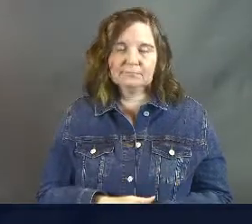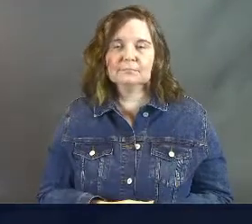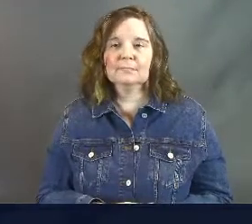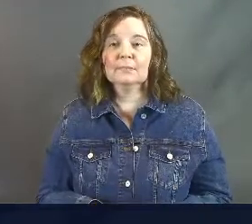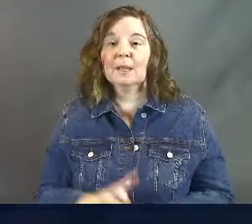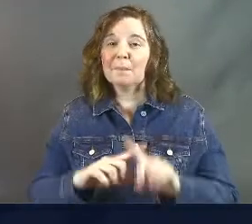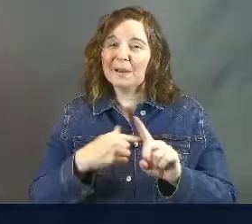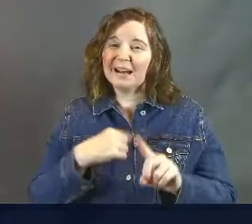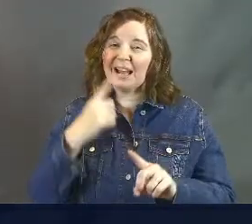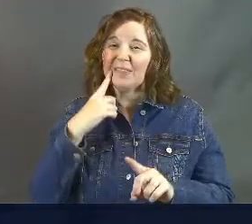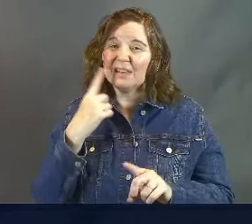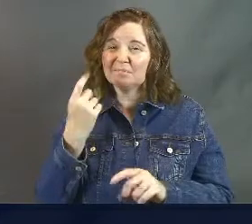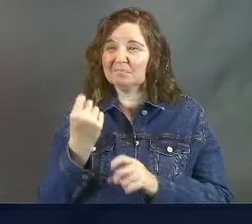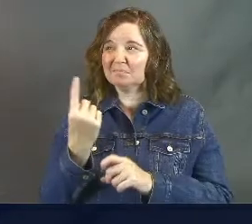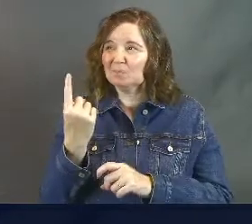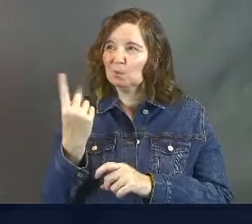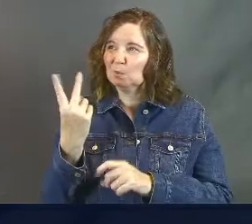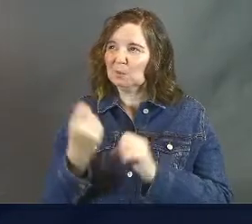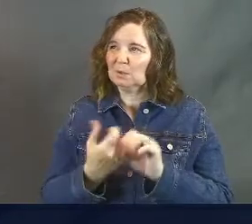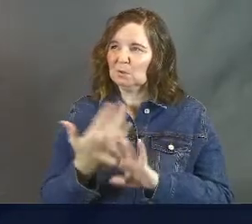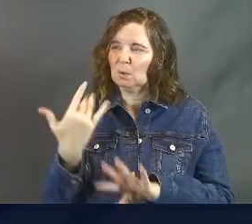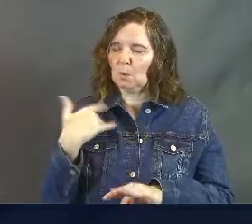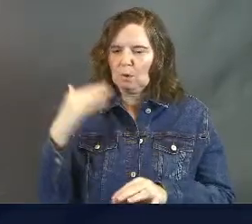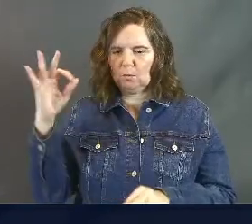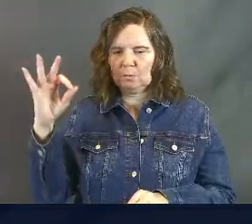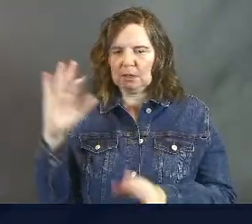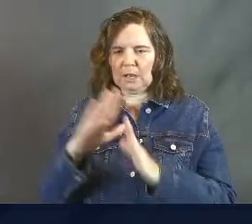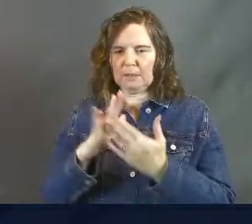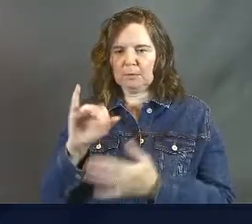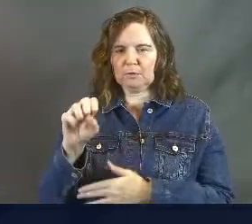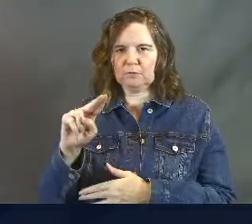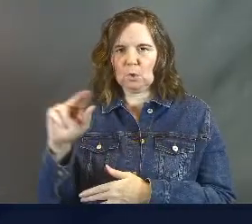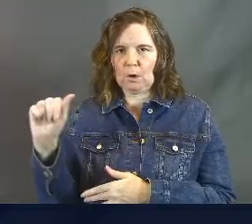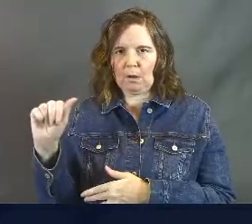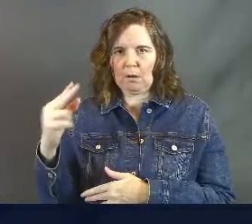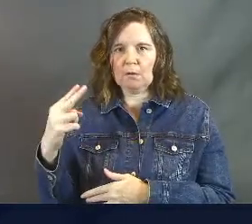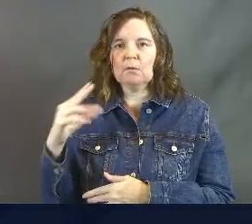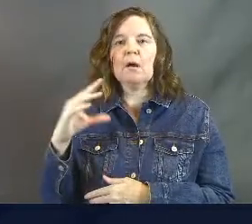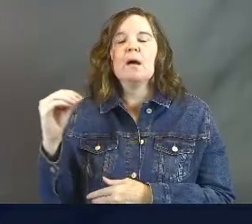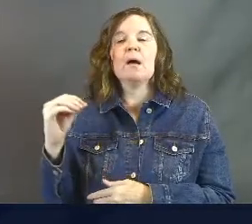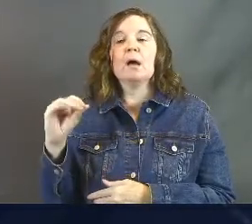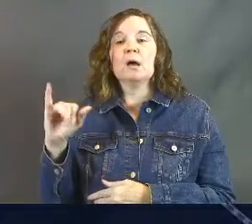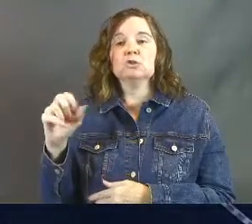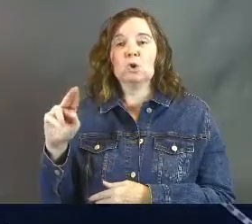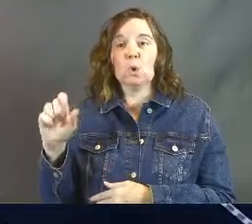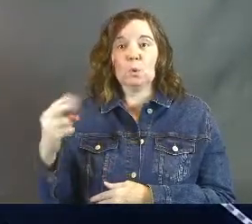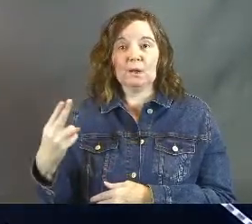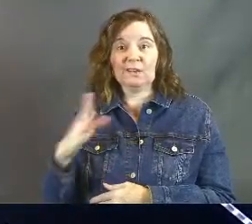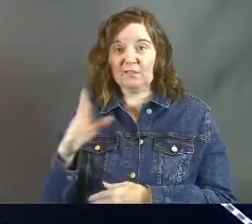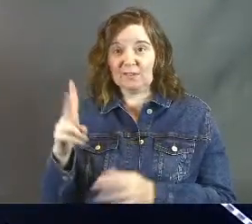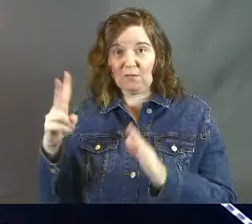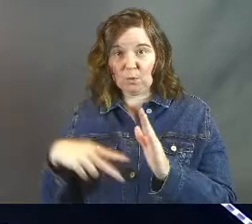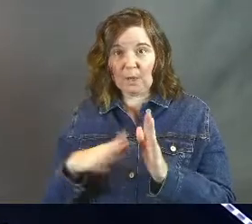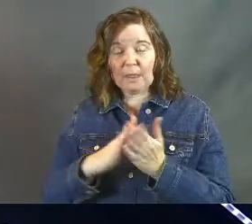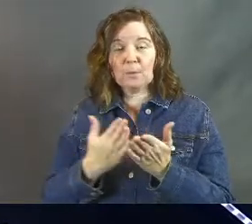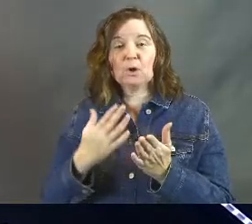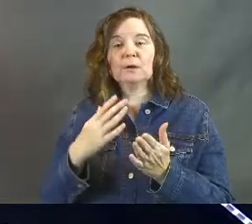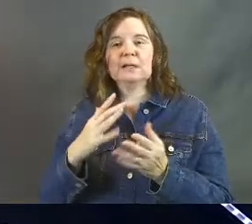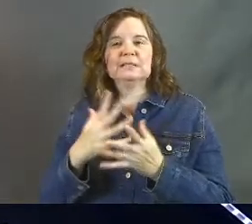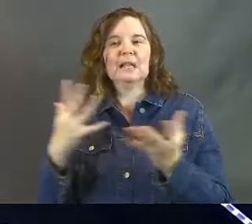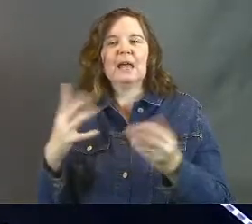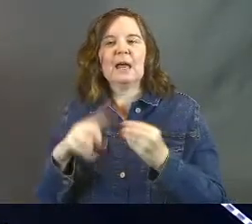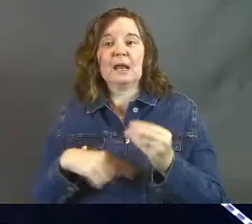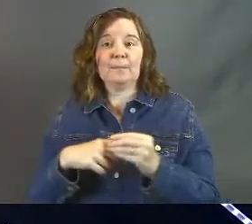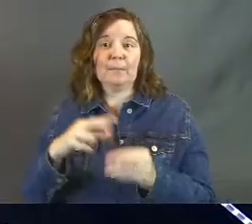But I think it was a year or two, we were preaching on the book of Jonah. And Jonah, if you've never read that book, it's a